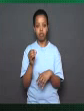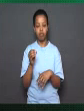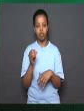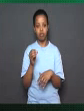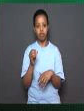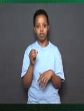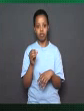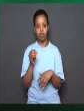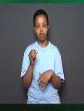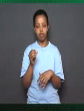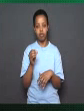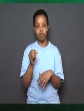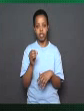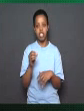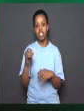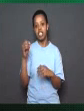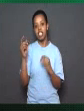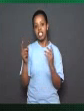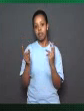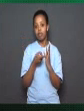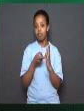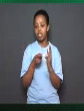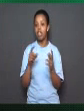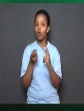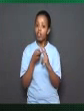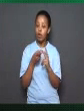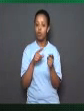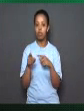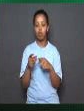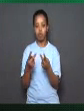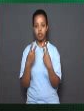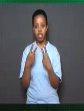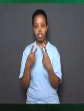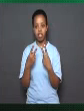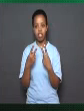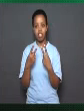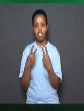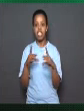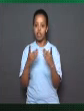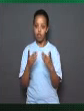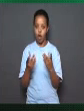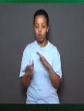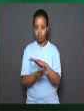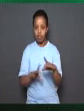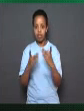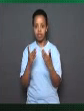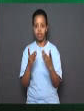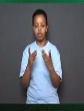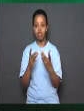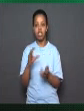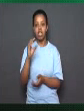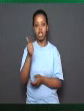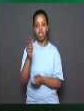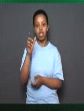bonds. The second one indicates that the subclass is the